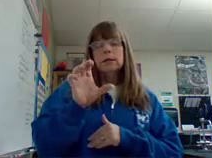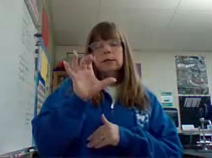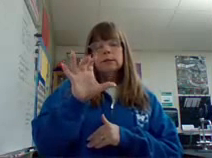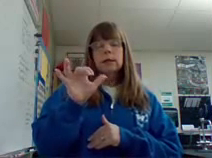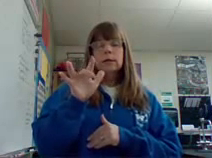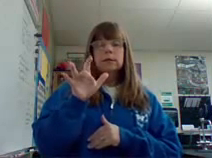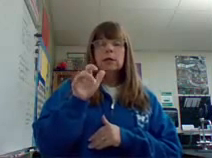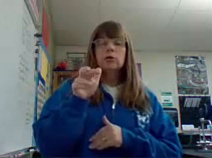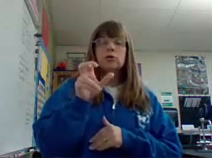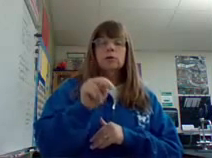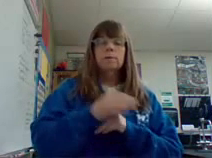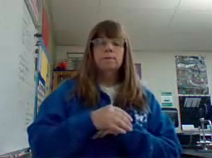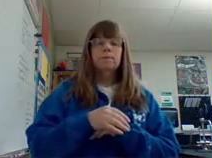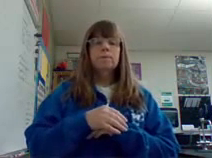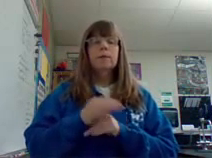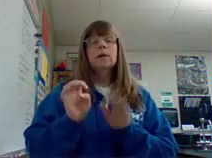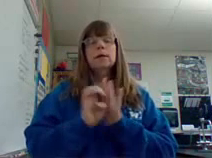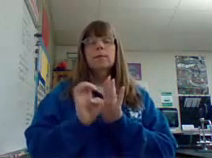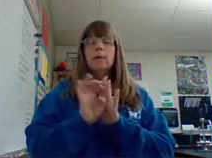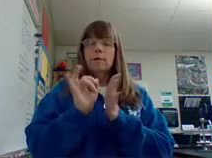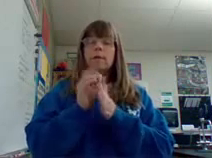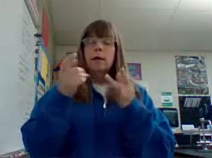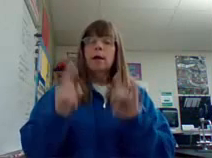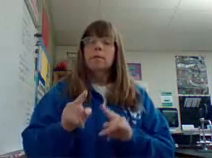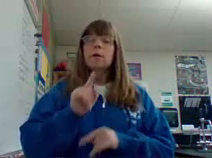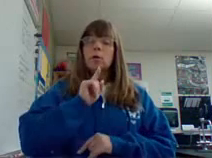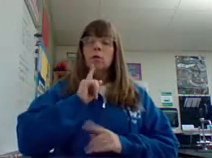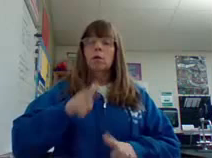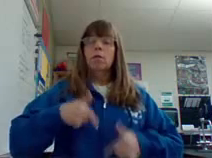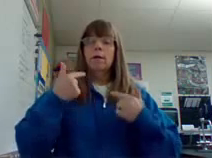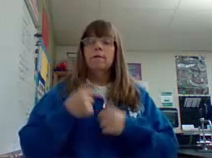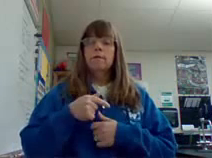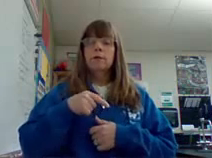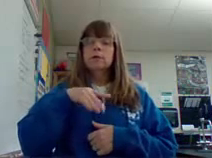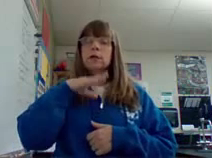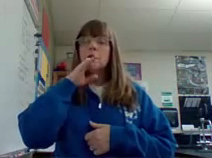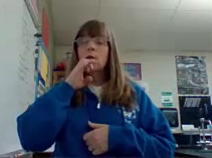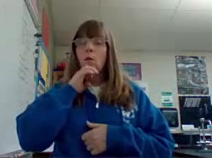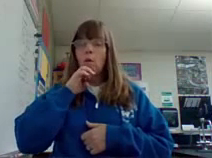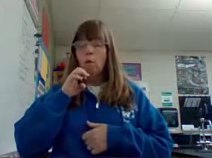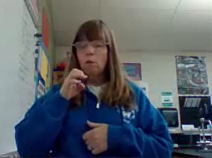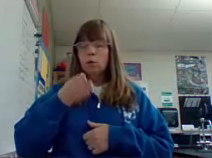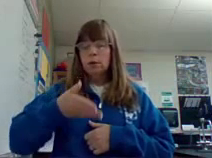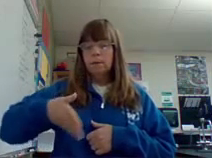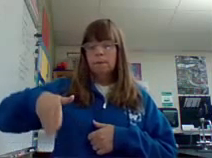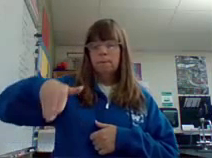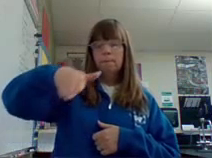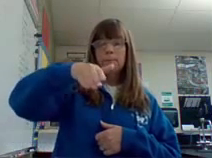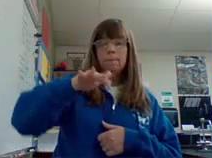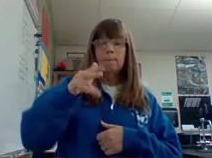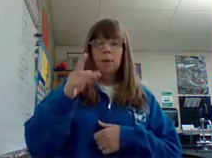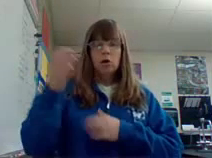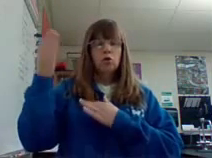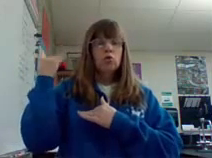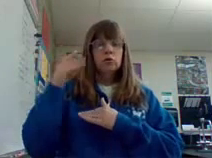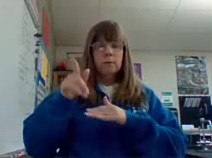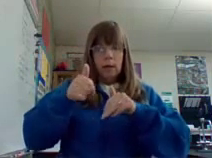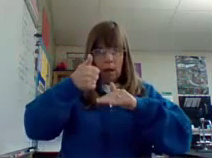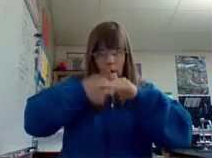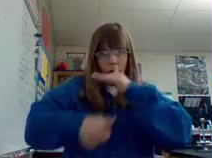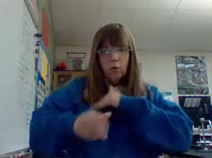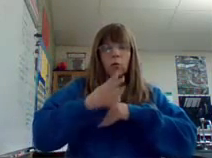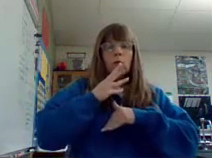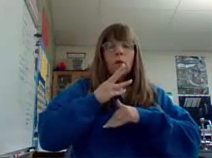Here's an example of that happening in real life. You can see the old pond edge is right along here. If you can kind of see that edge where